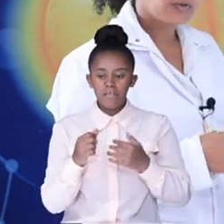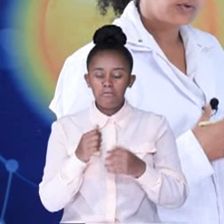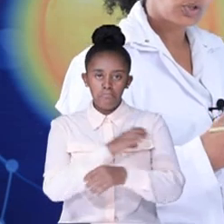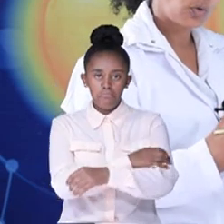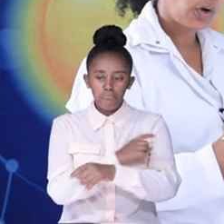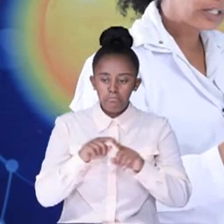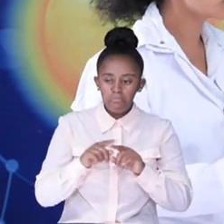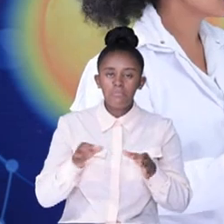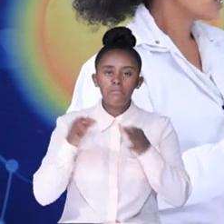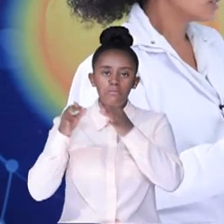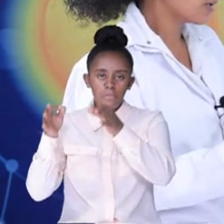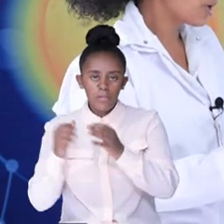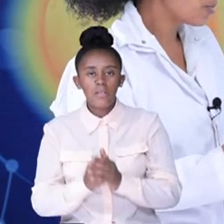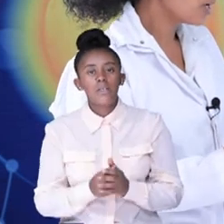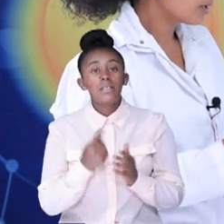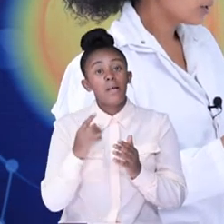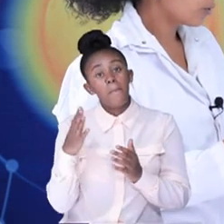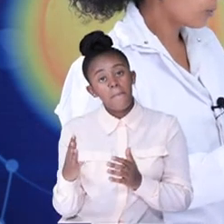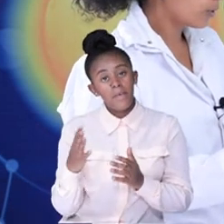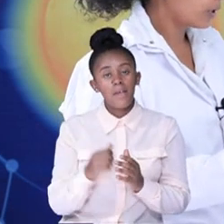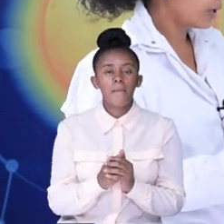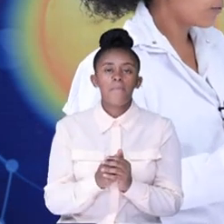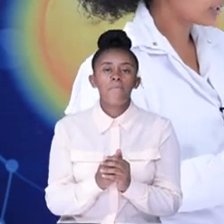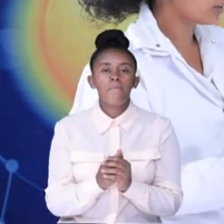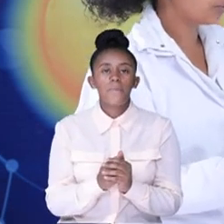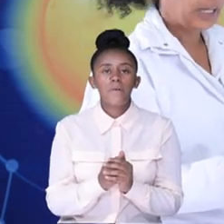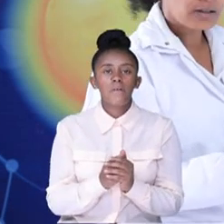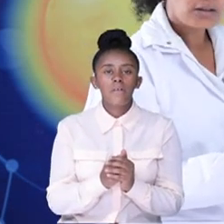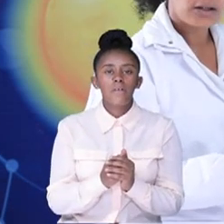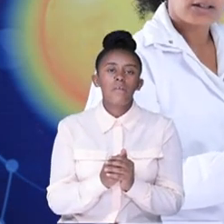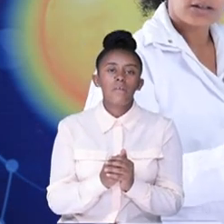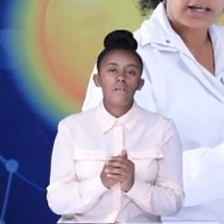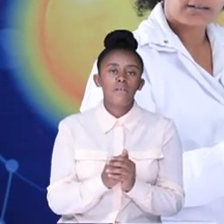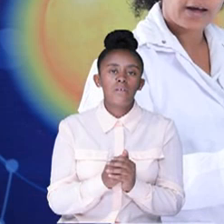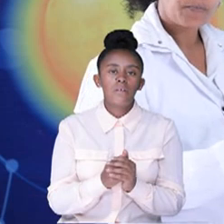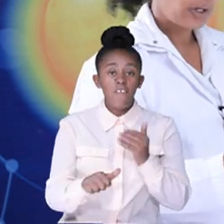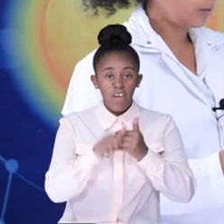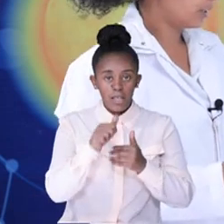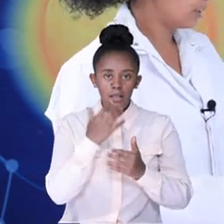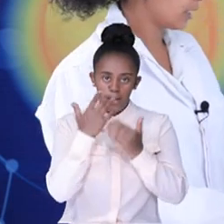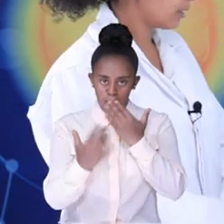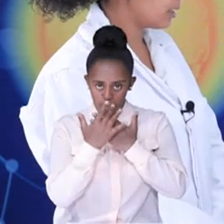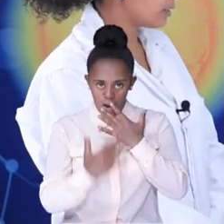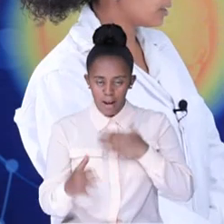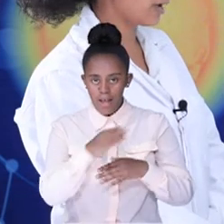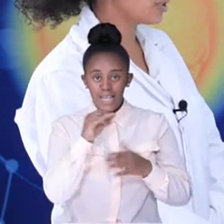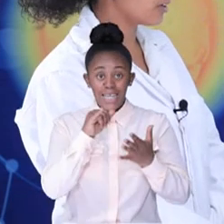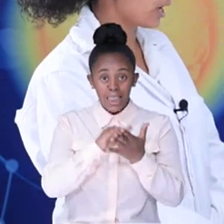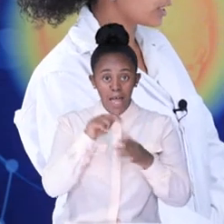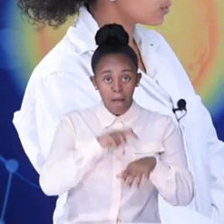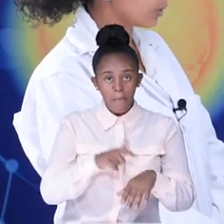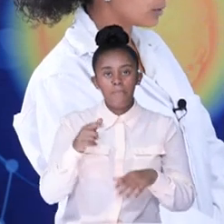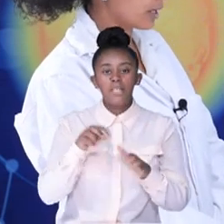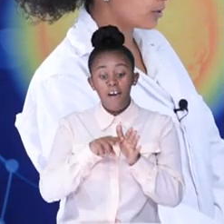blood transfusion occurs, there may be infected blood, and that time the disease,